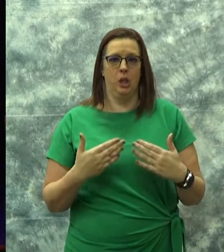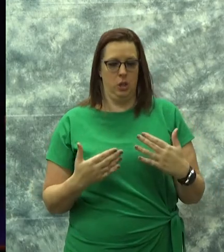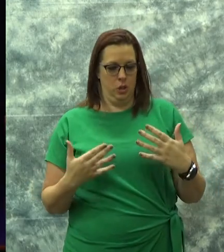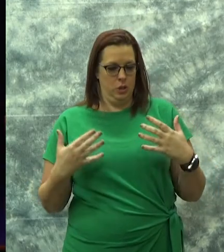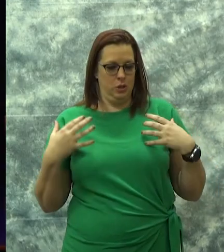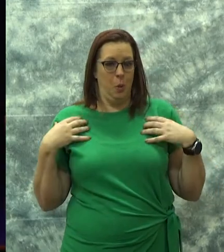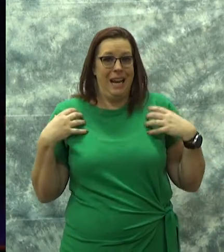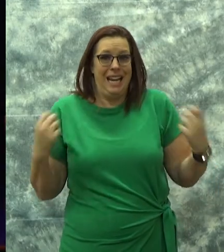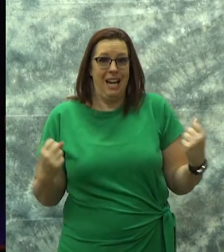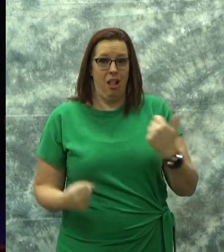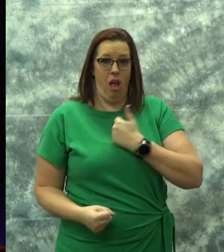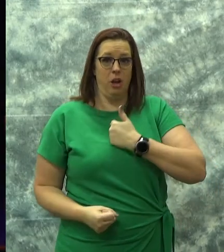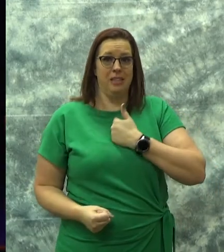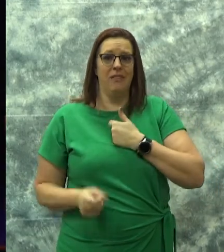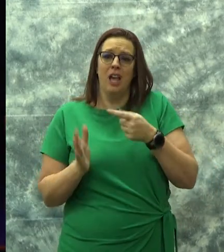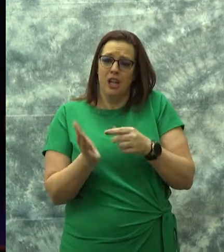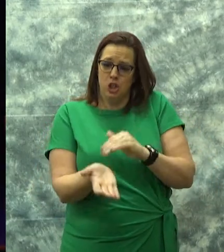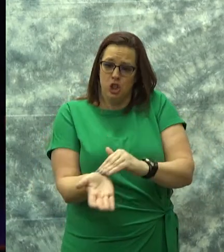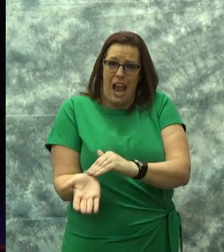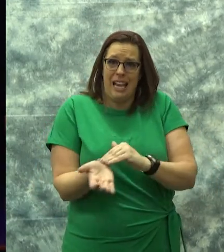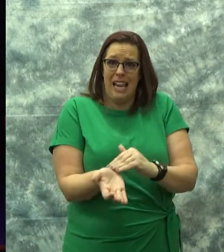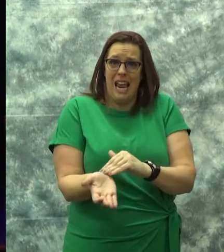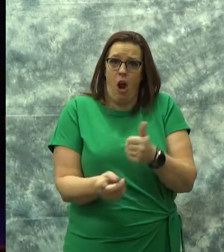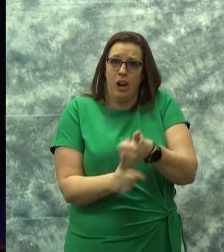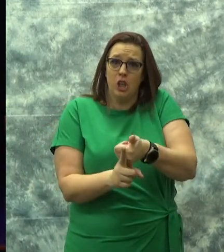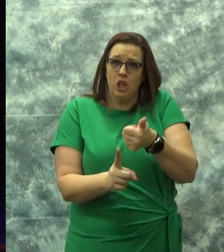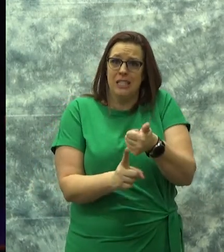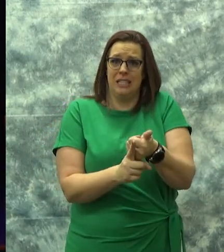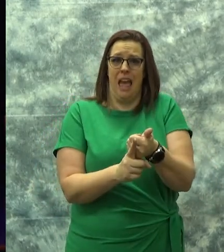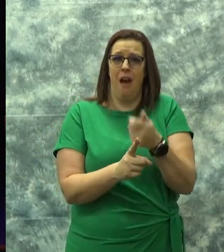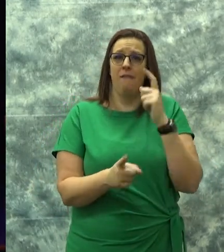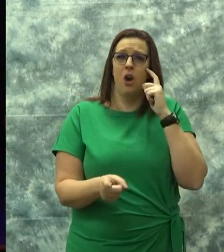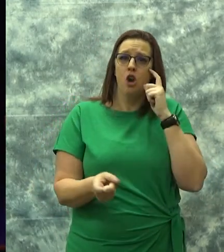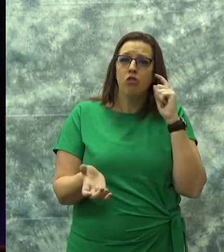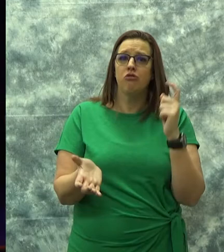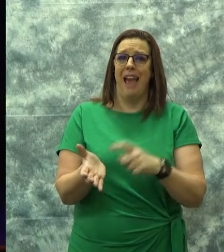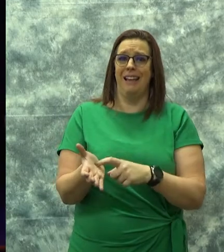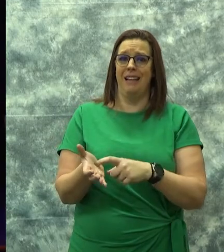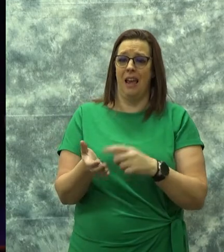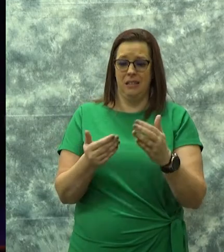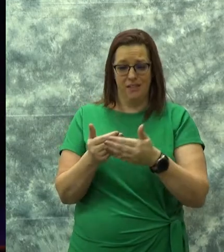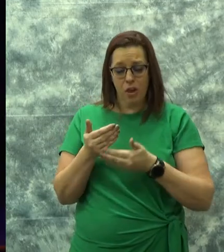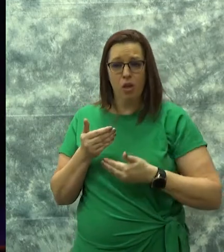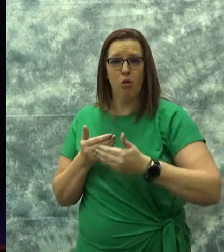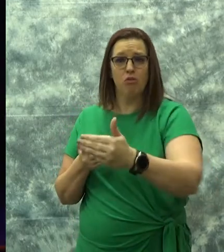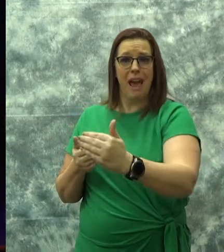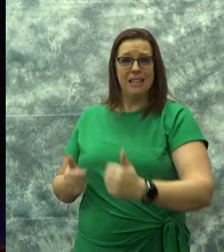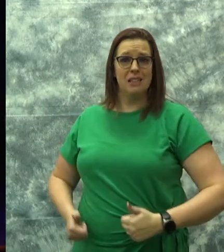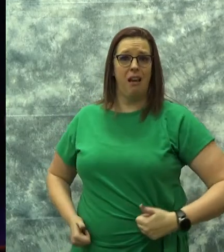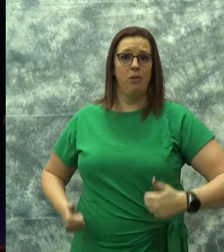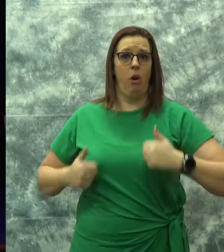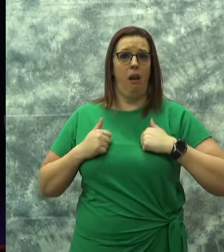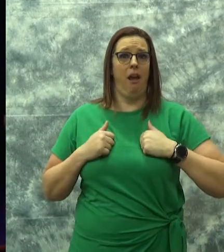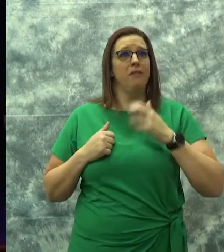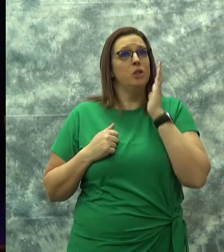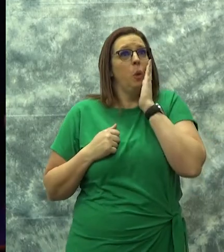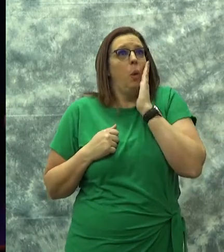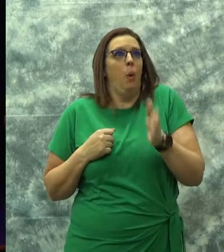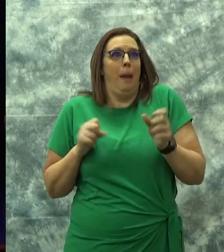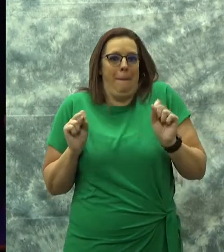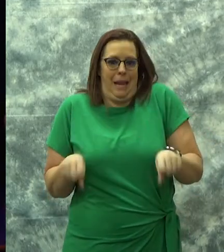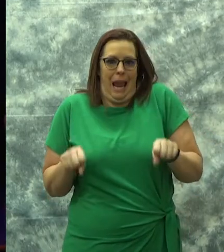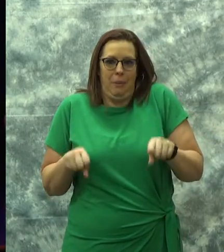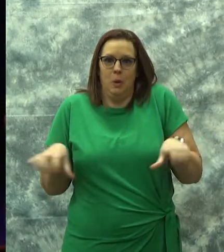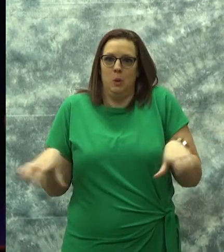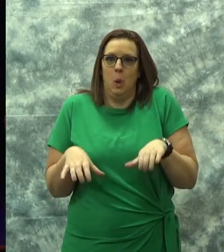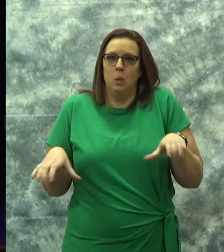heal ourselves, and to check in regularly on ourselves with regards to these things, recognizing that for the rest of our lives, we're going